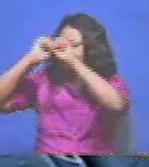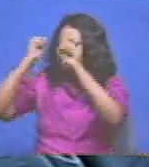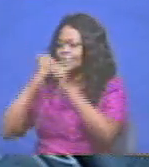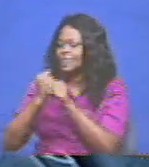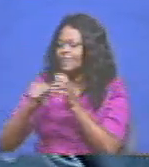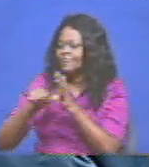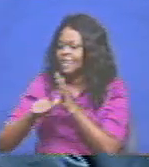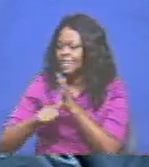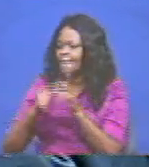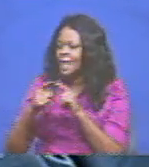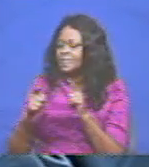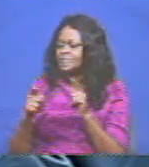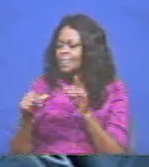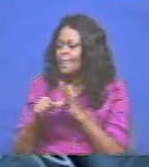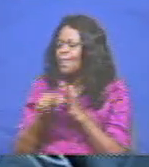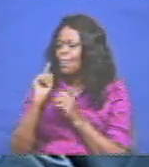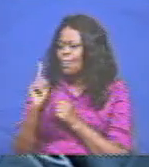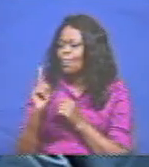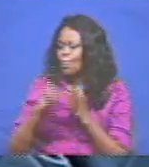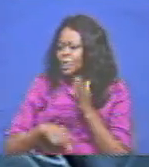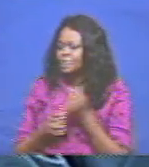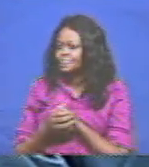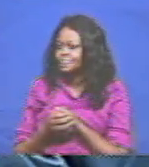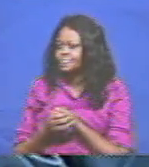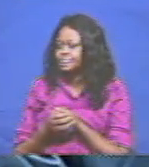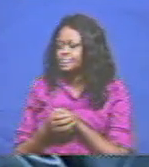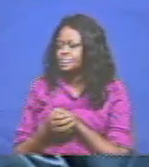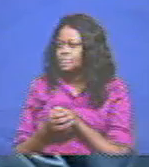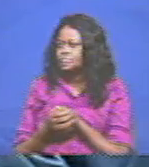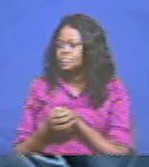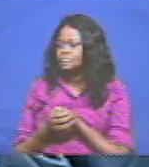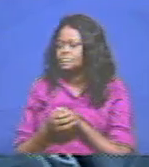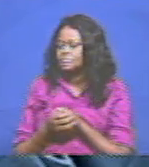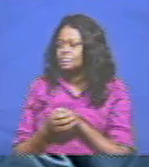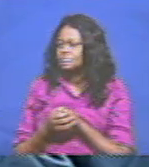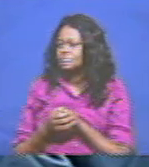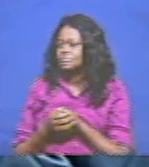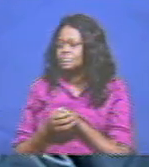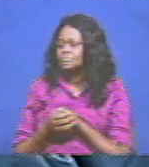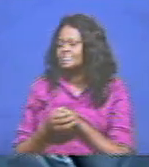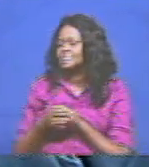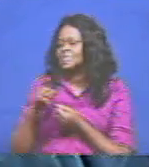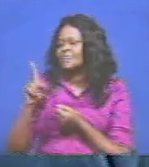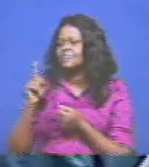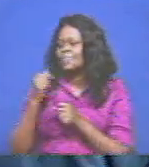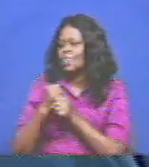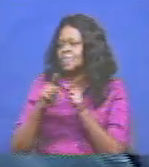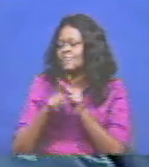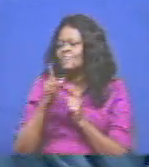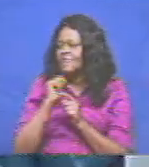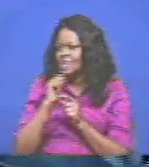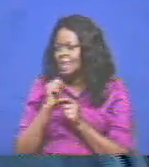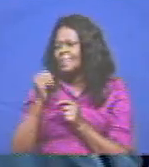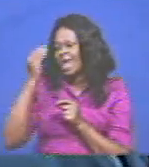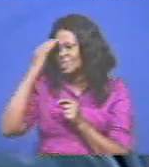what is lacking is that whip of his father. Because, mm-hmm. one, mm-hmm. I would challenge his bitterness and that kind and of... And some action.